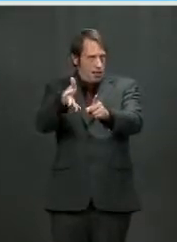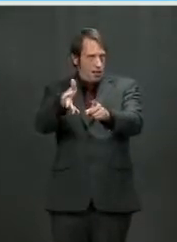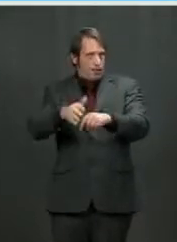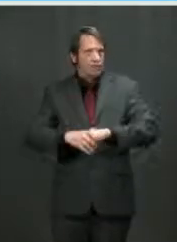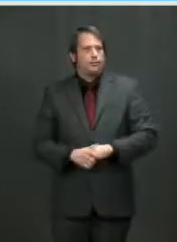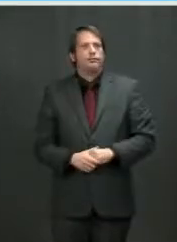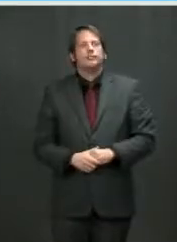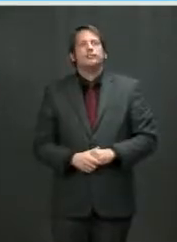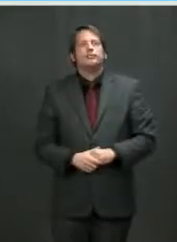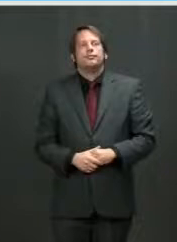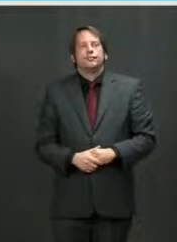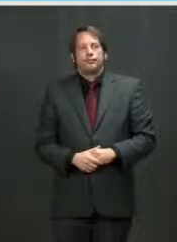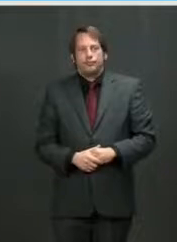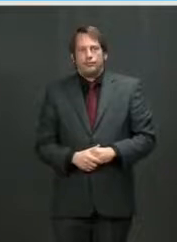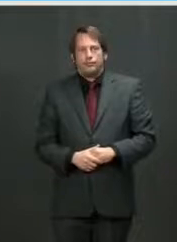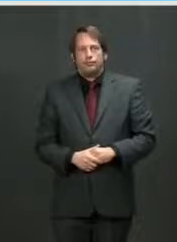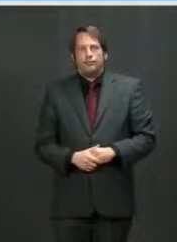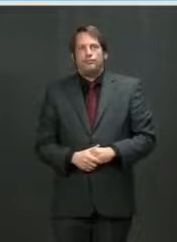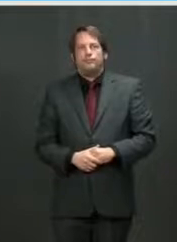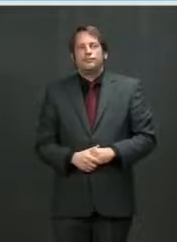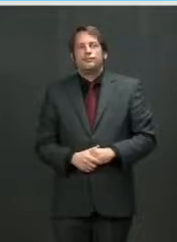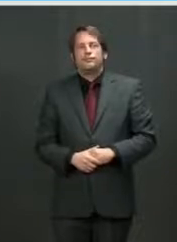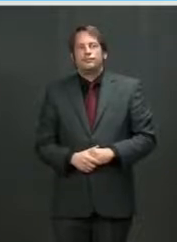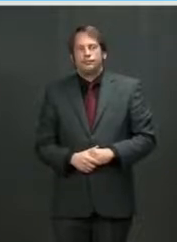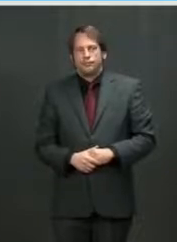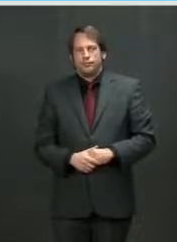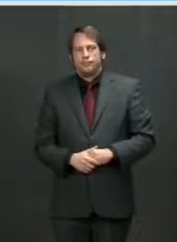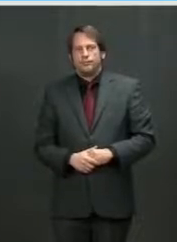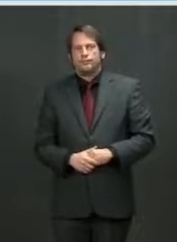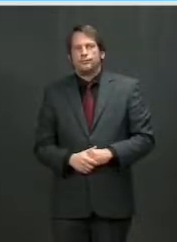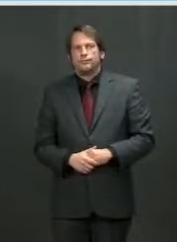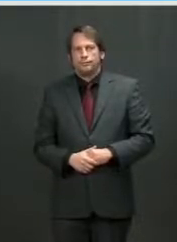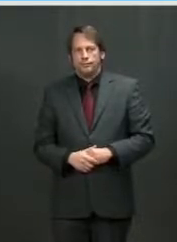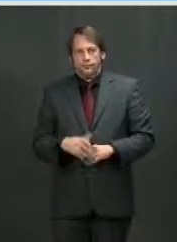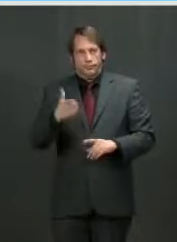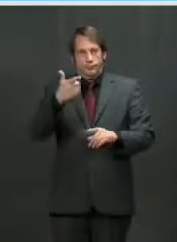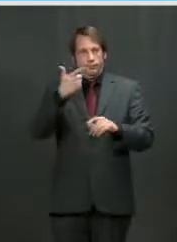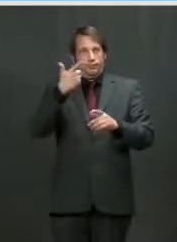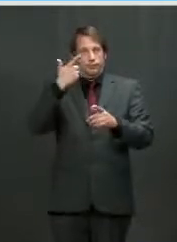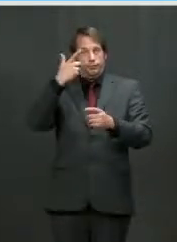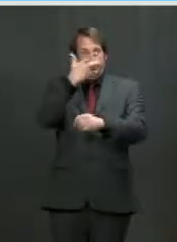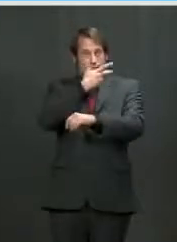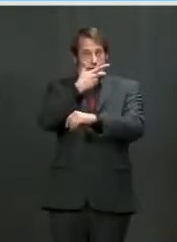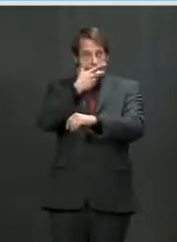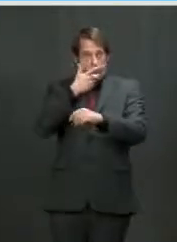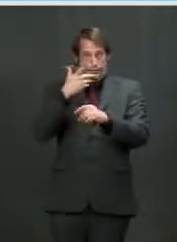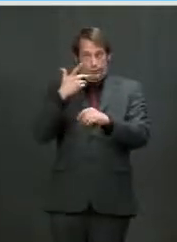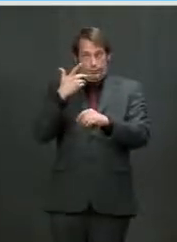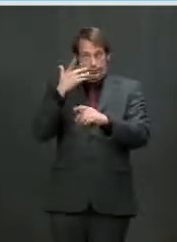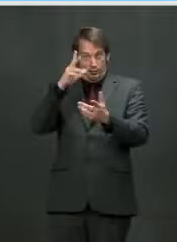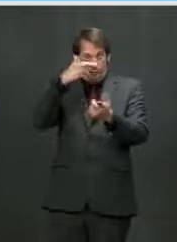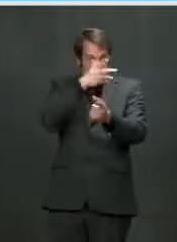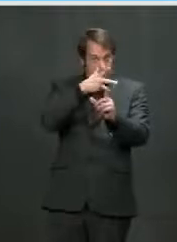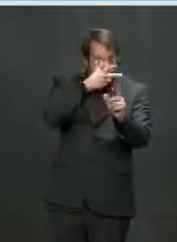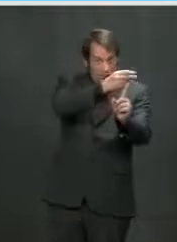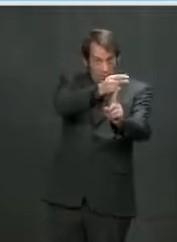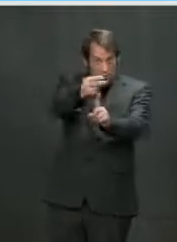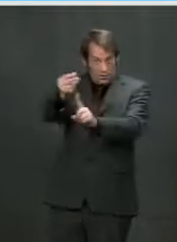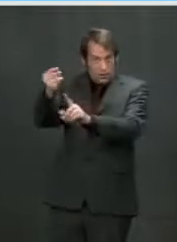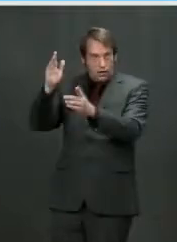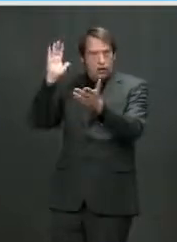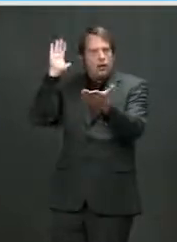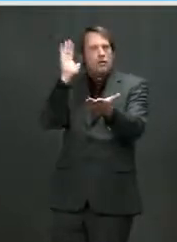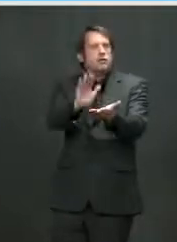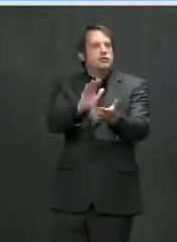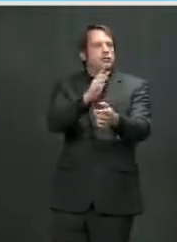less hospitalizations and less deaths. I don't think it's going to be a precise number. I don't know what that number is. I can't